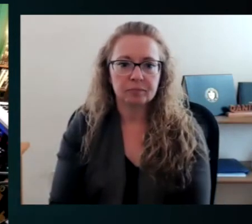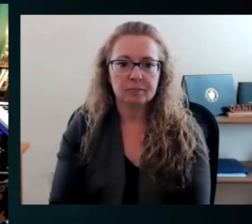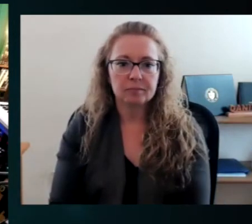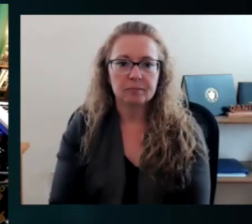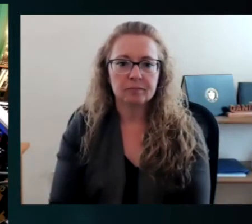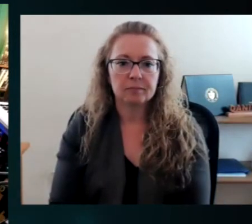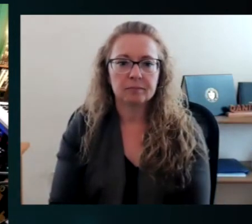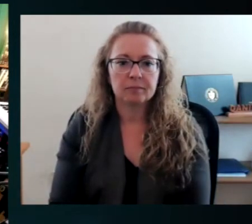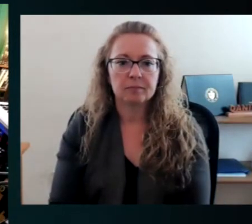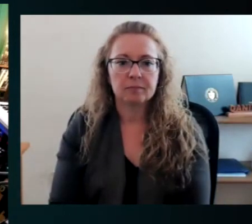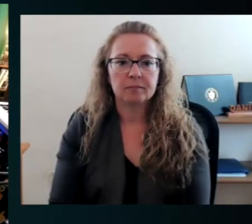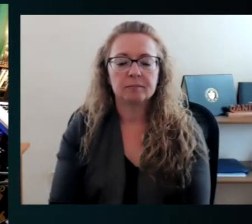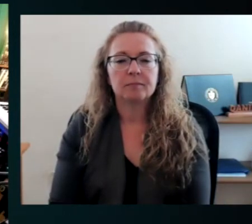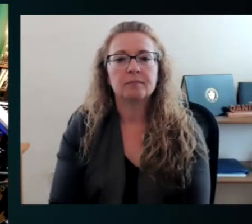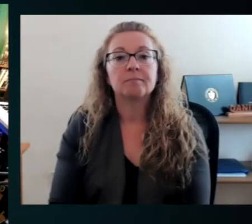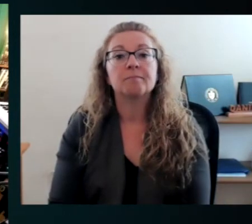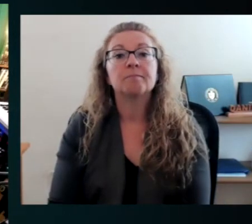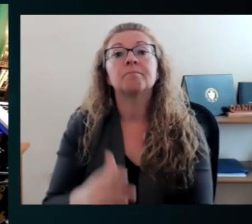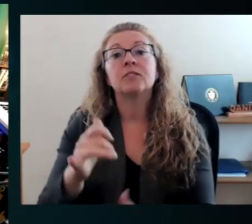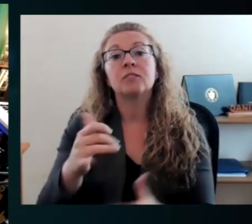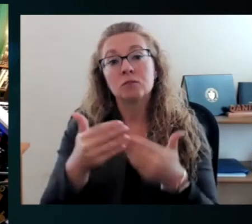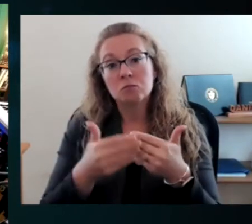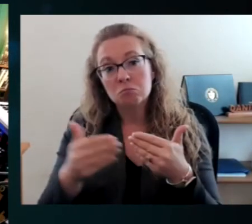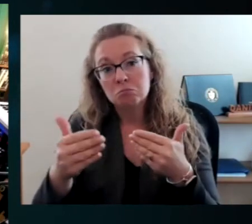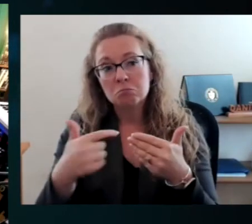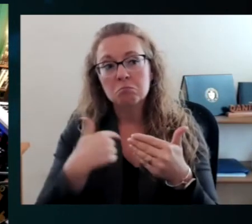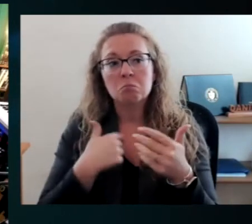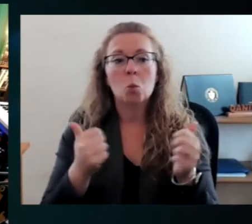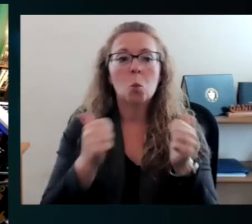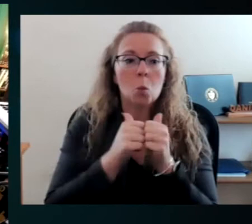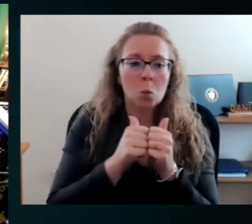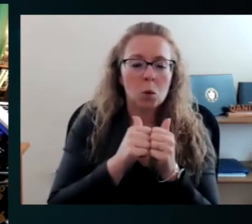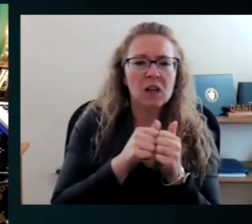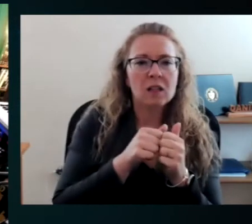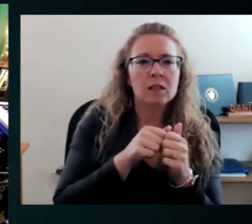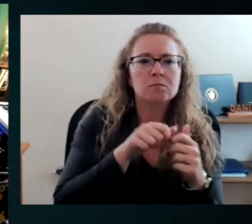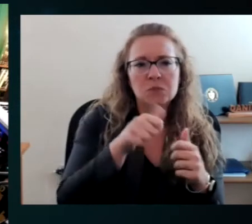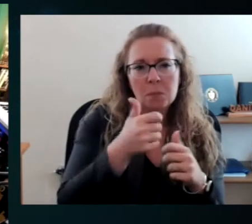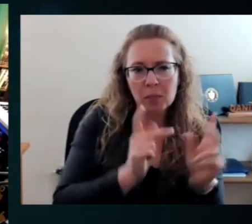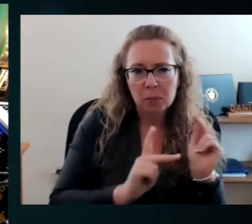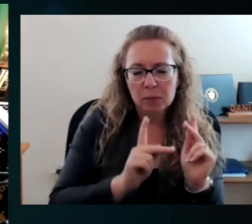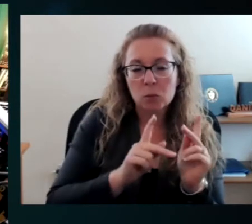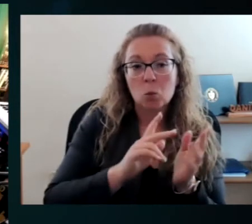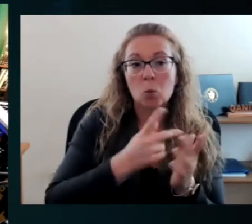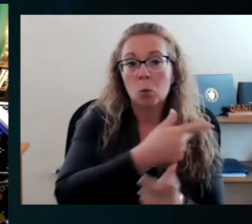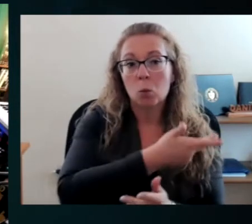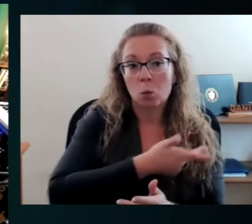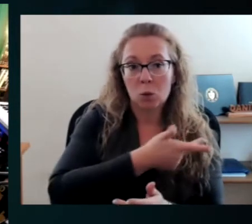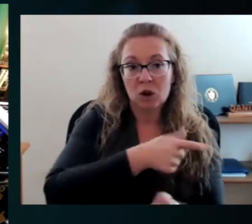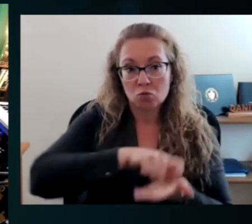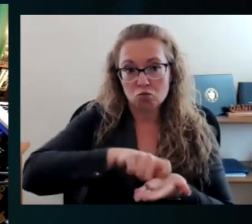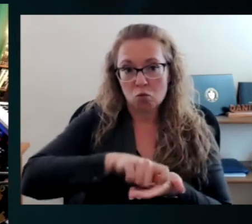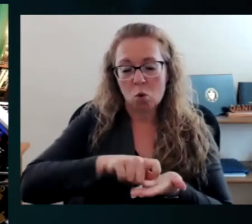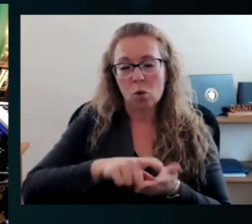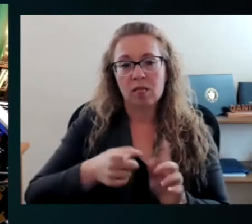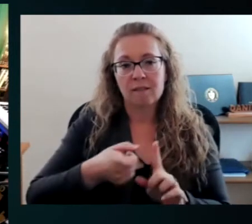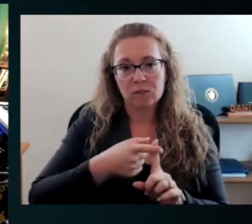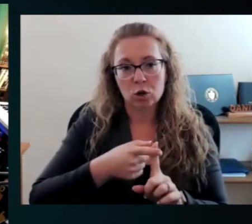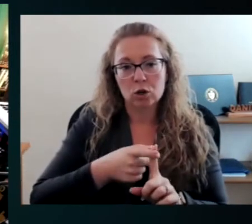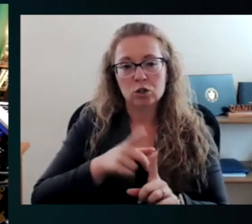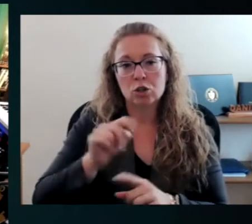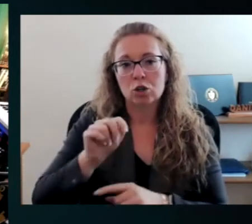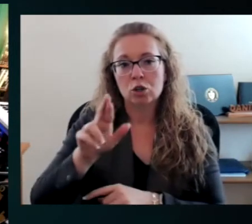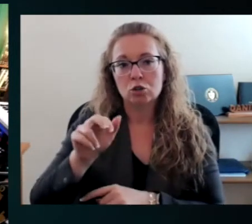with Ztoops and Kata Spiel, authored what would become the first trans-inclusive name change policy to